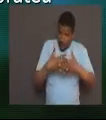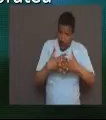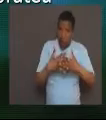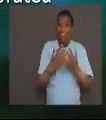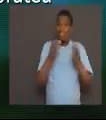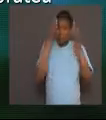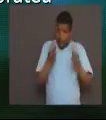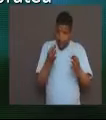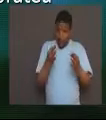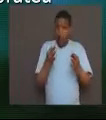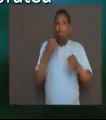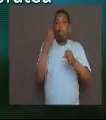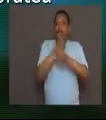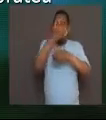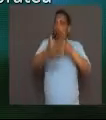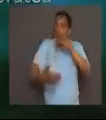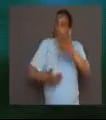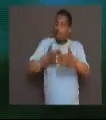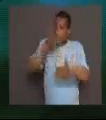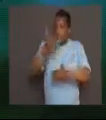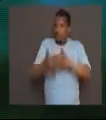into the decision-making process.